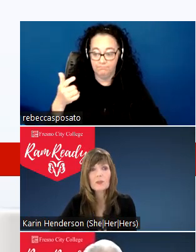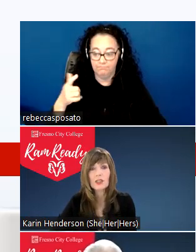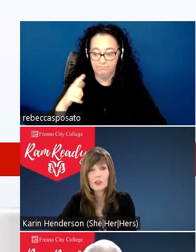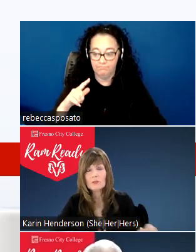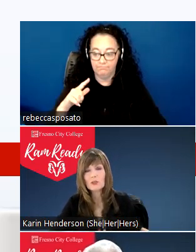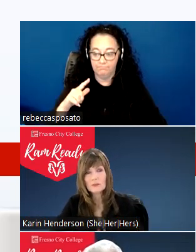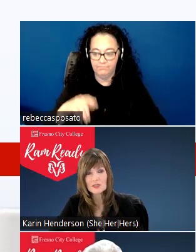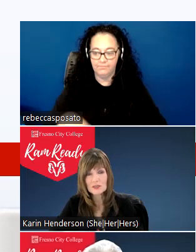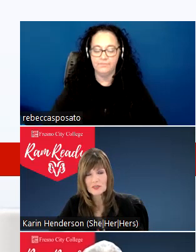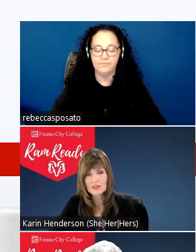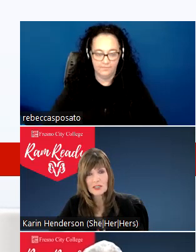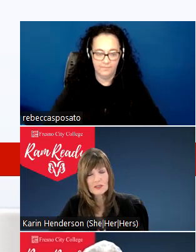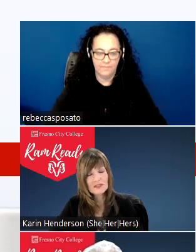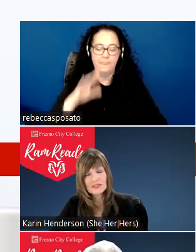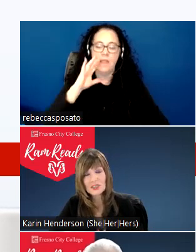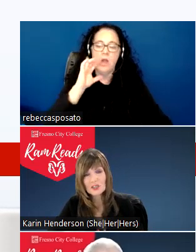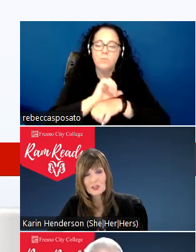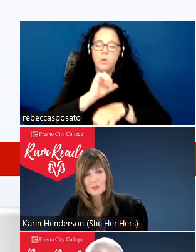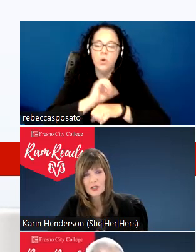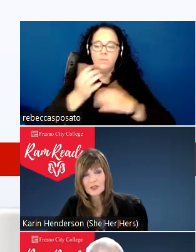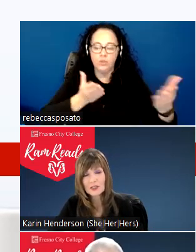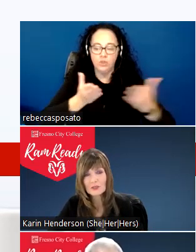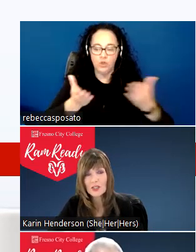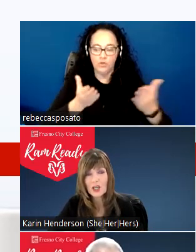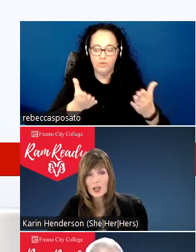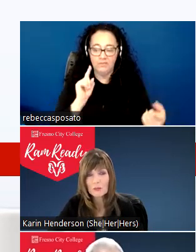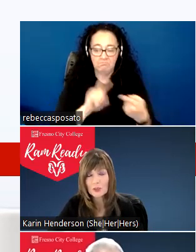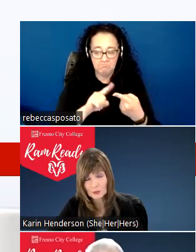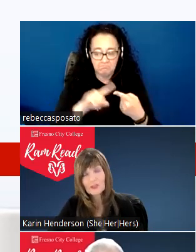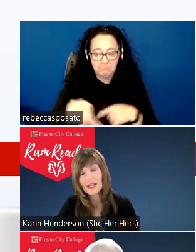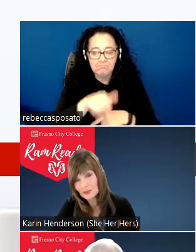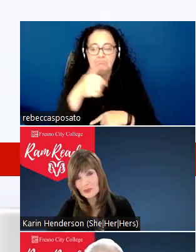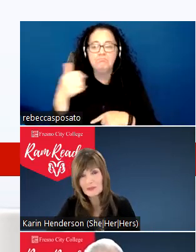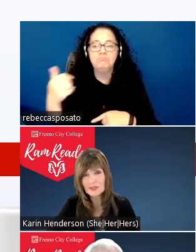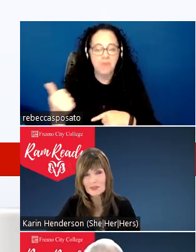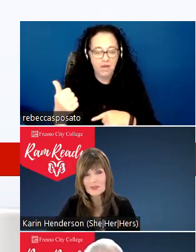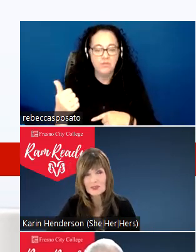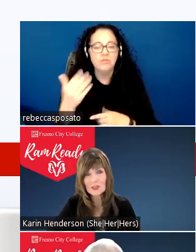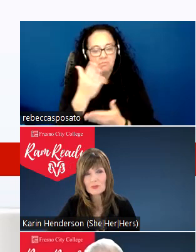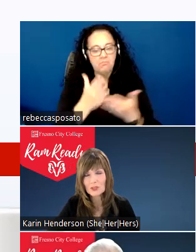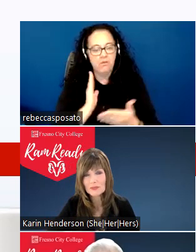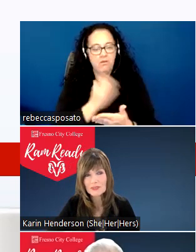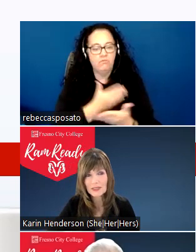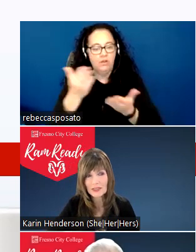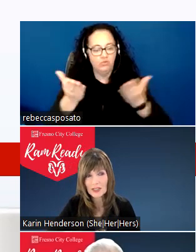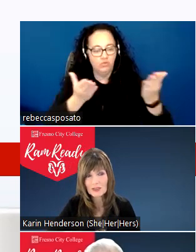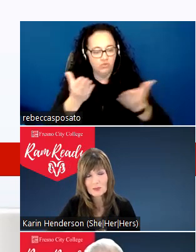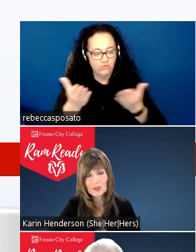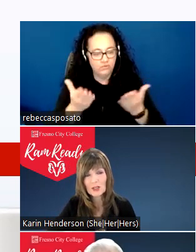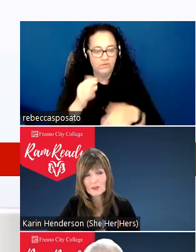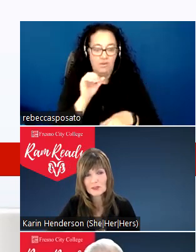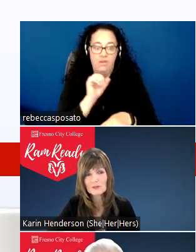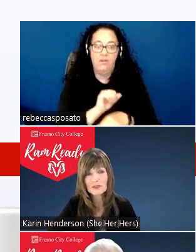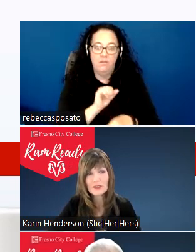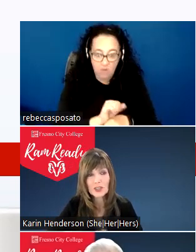Okay, here we go. Employment services. Now, this is another part of career and employment services, our employment side of the house. And